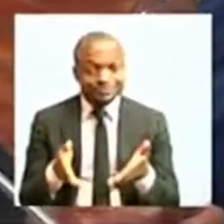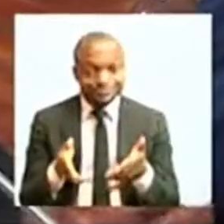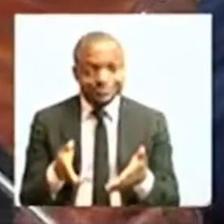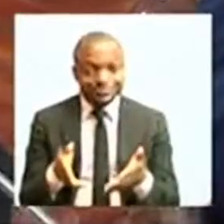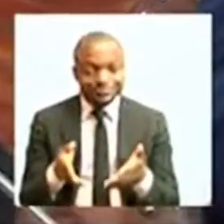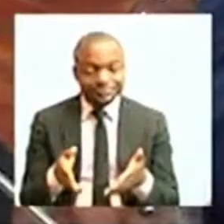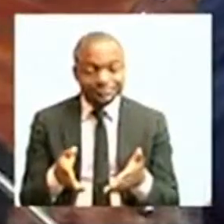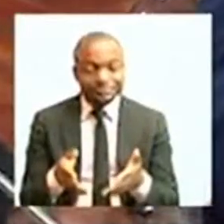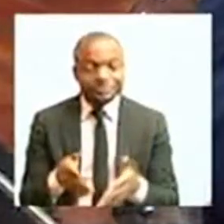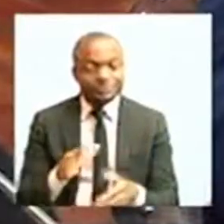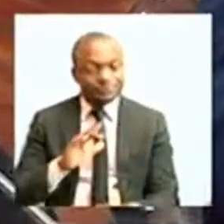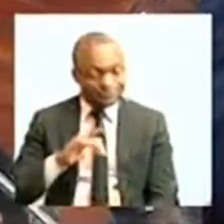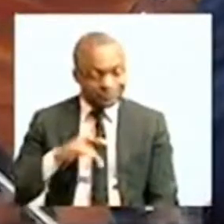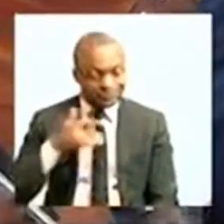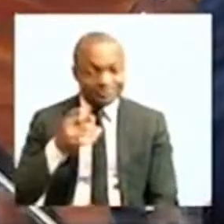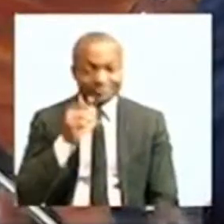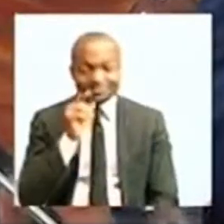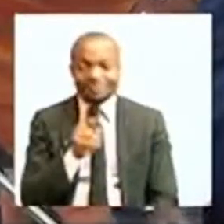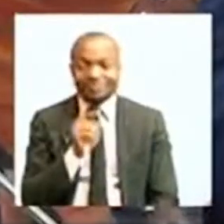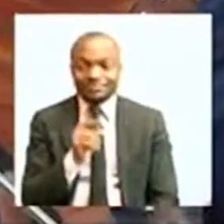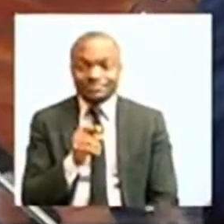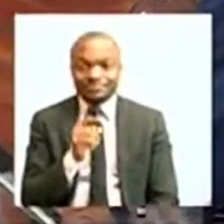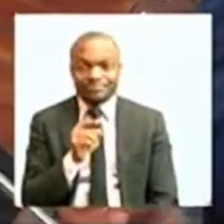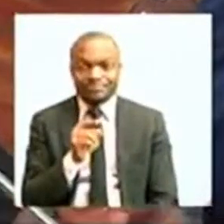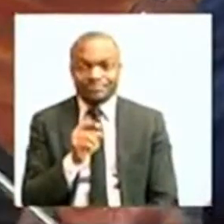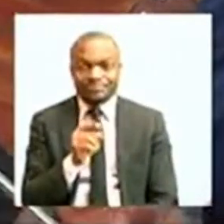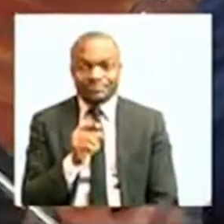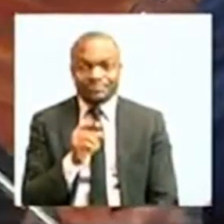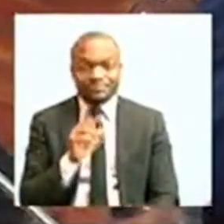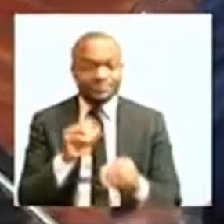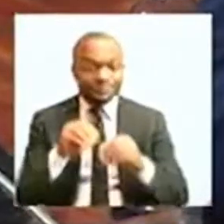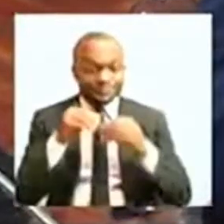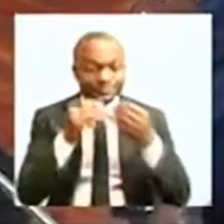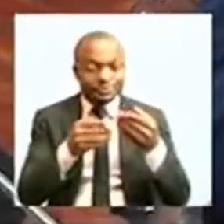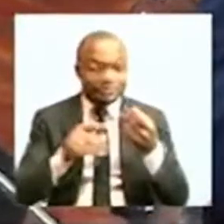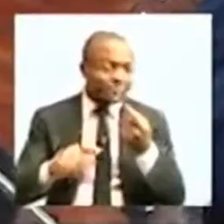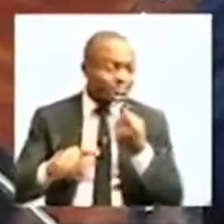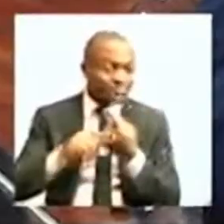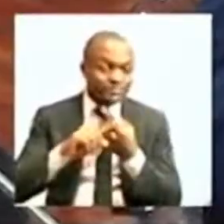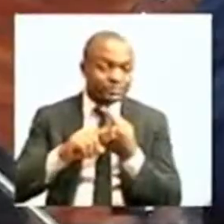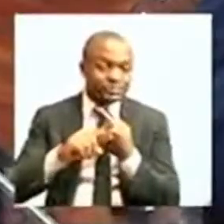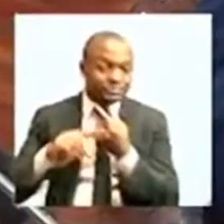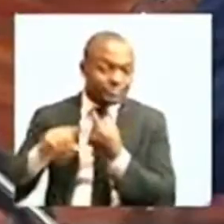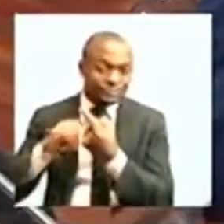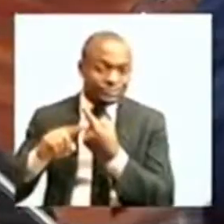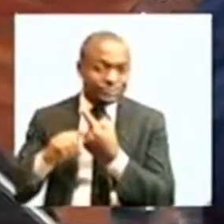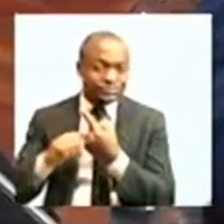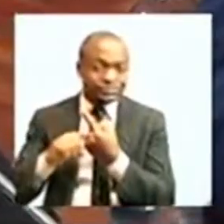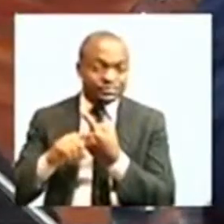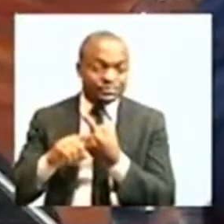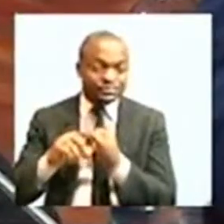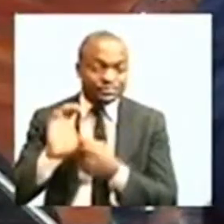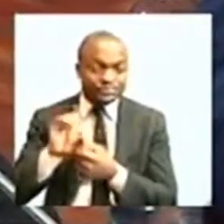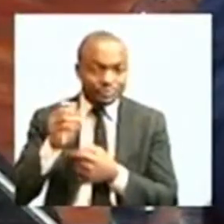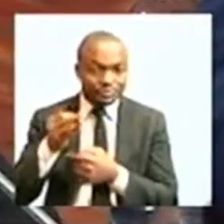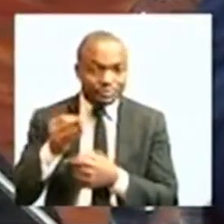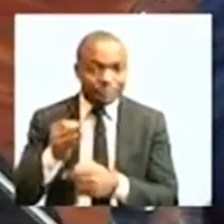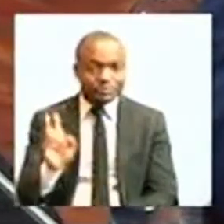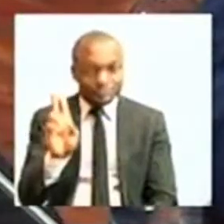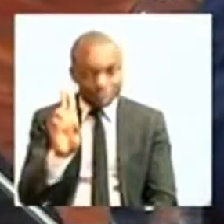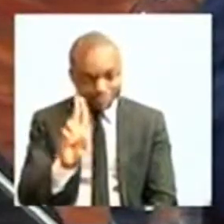we feel that that standpoint is going to produce some positive dividends in terms of at least CDF